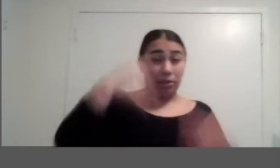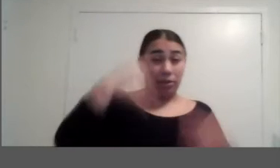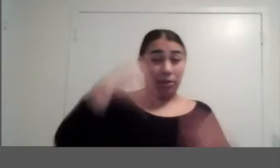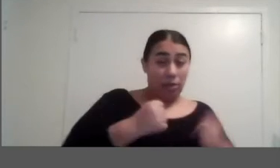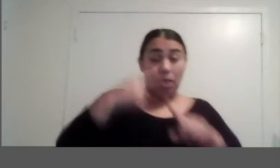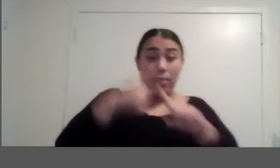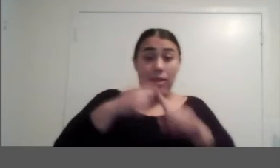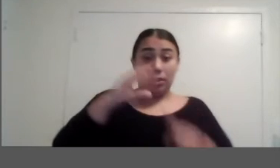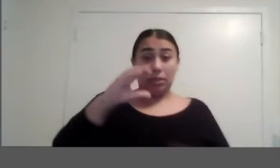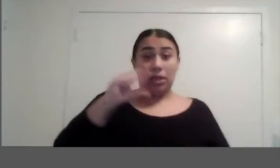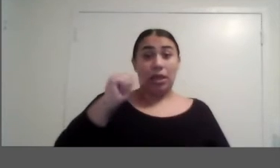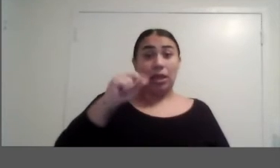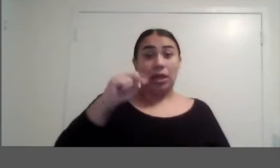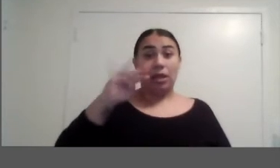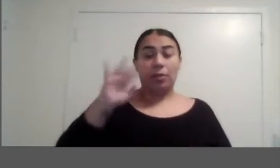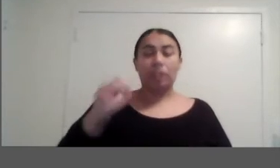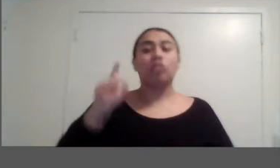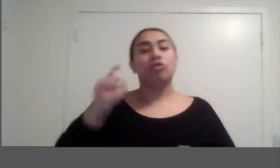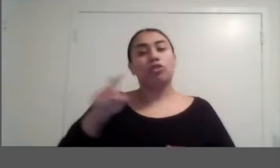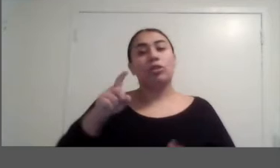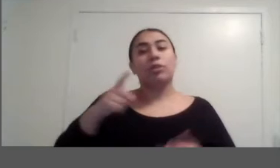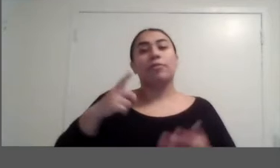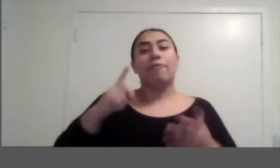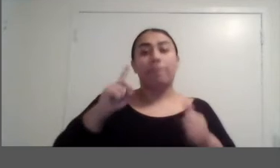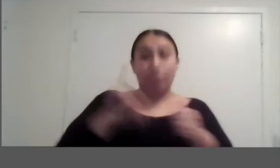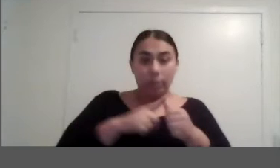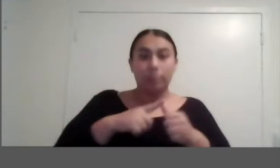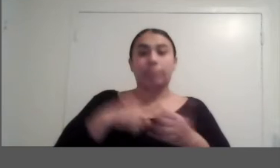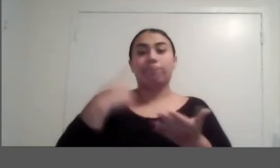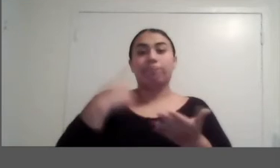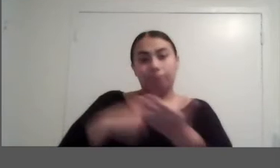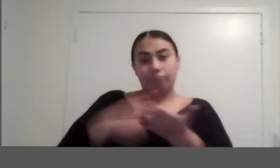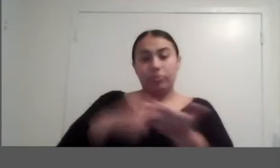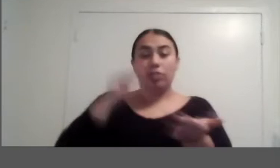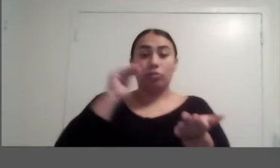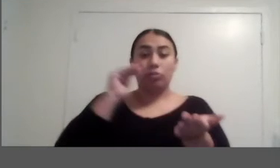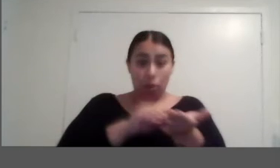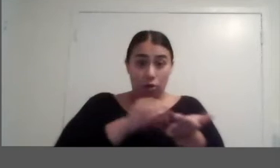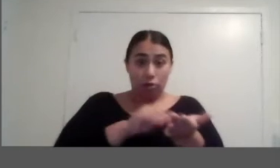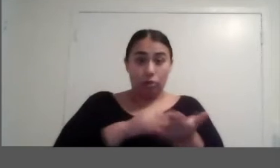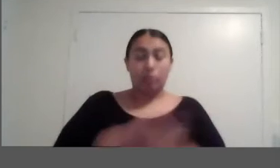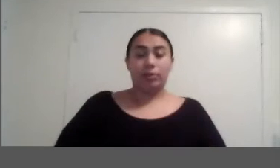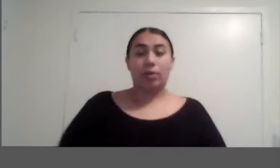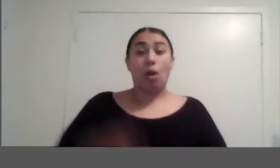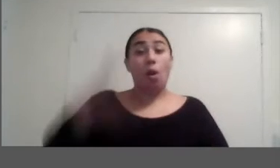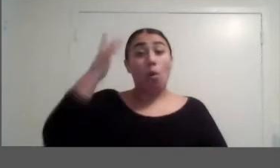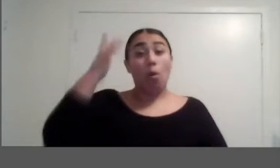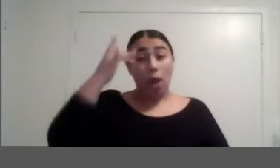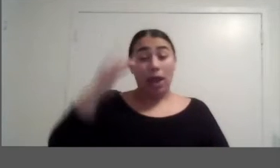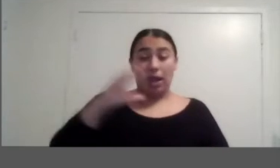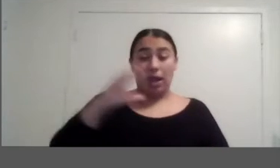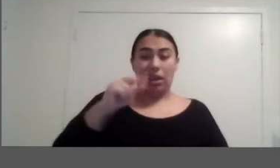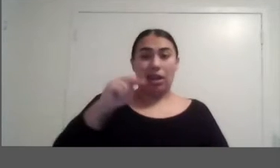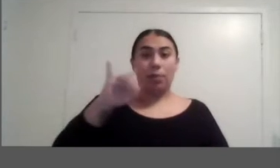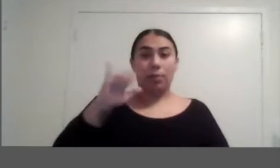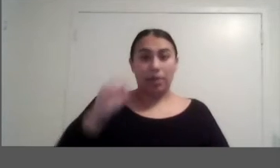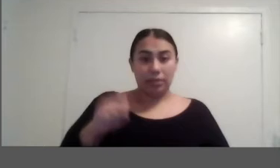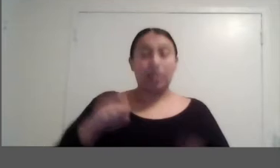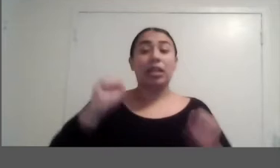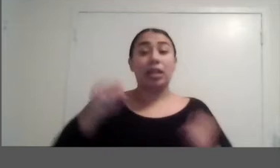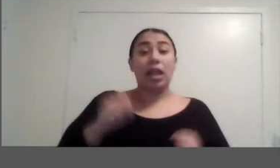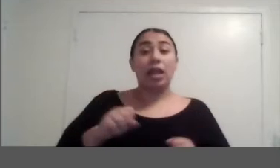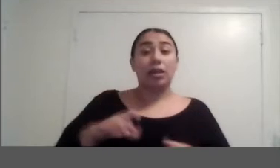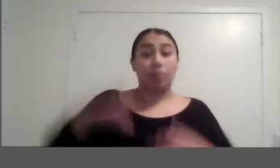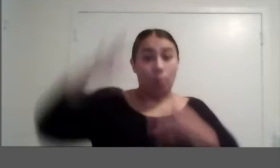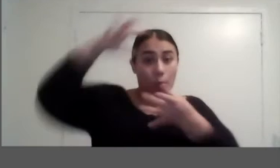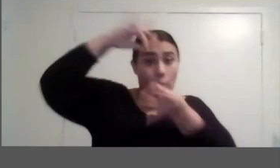controversial topic. So that being said, it has been shown that cannabinoids like CBD can bind to receptors in the brain that